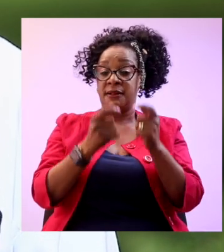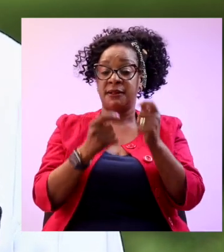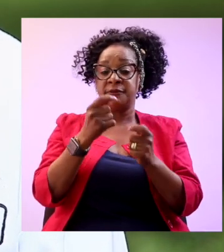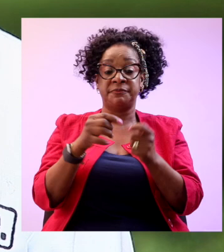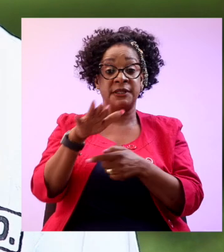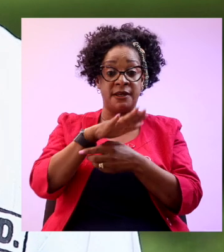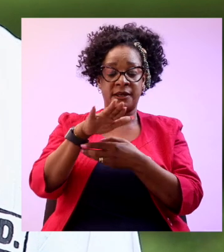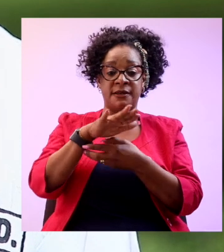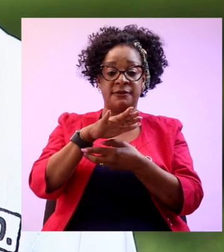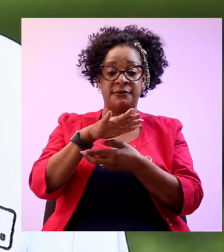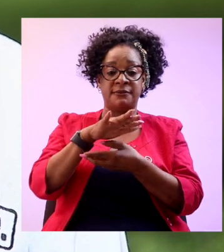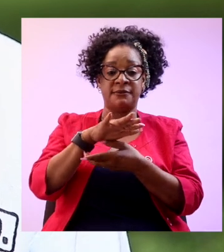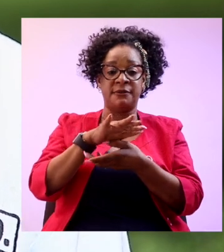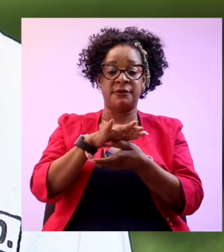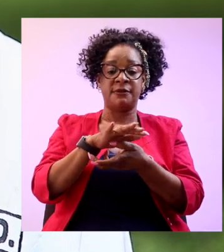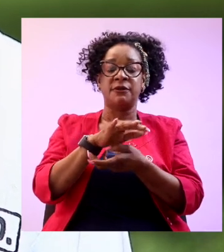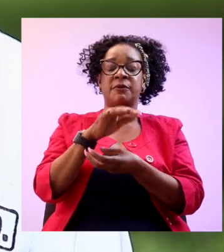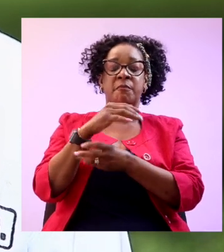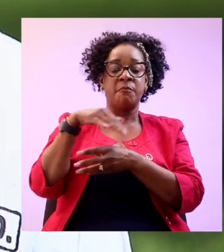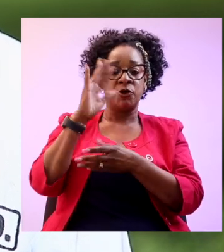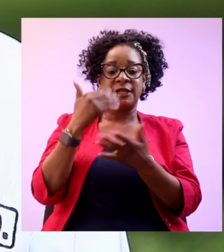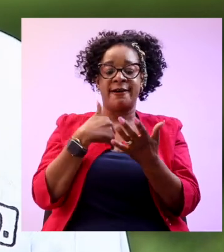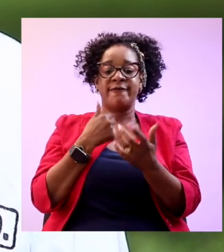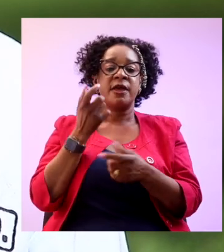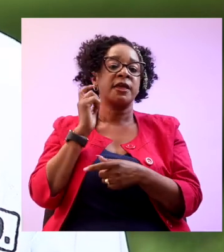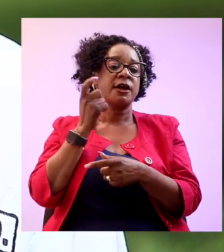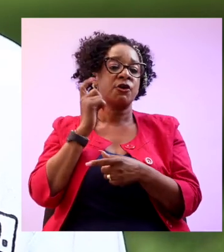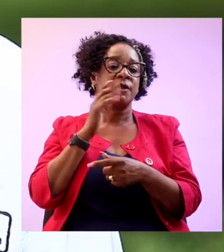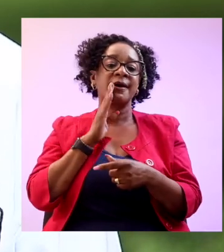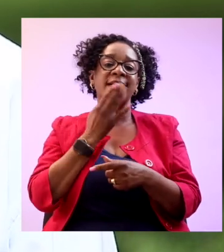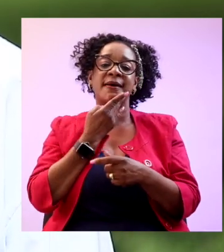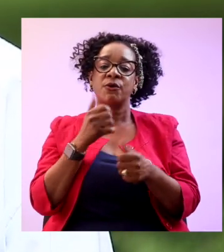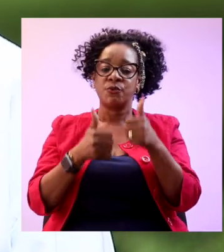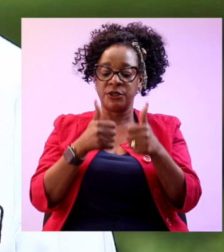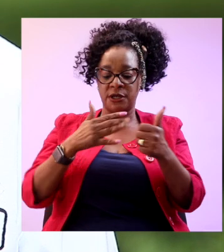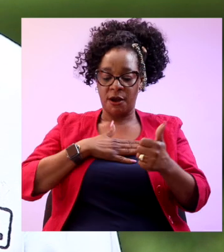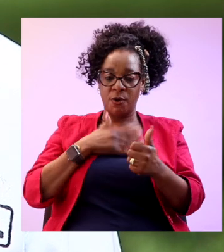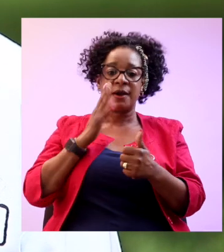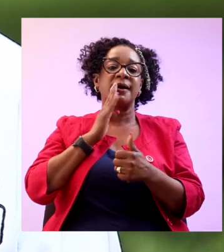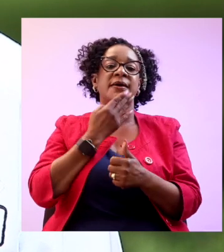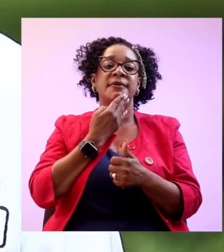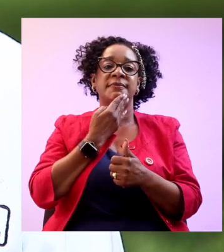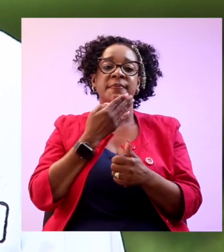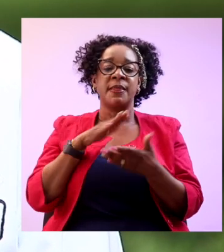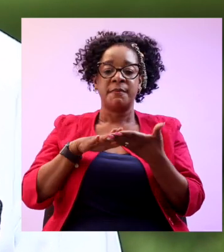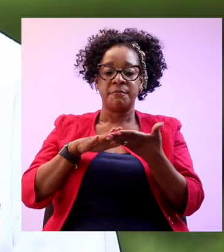industry. Most of us have taken the cheese with the yellow color. That is our